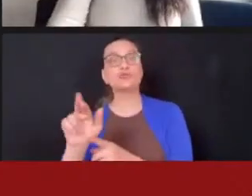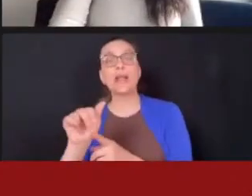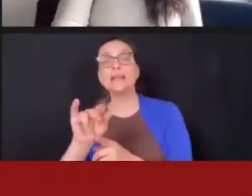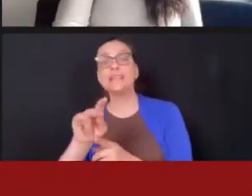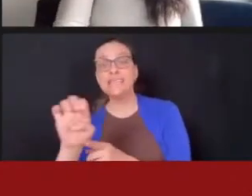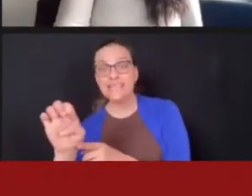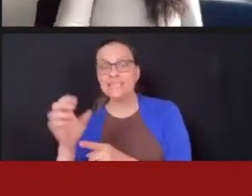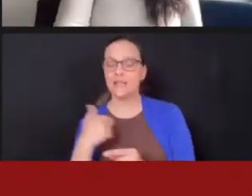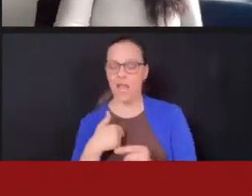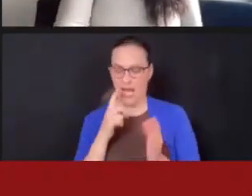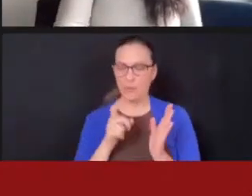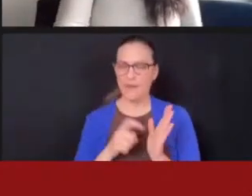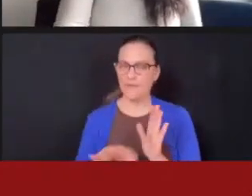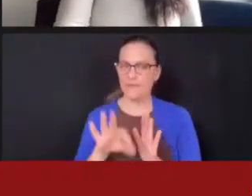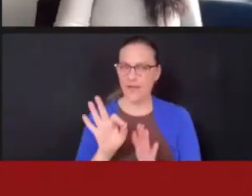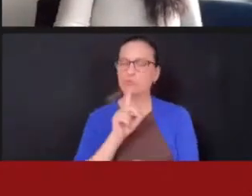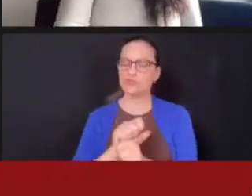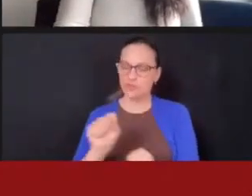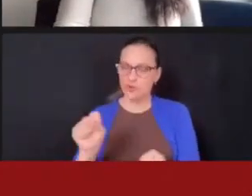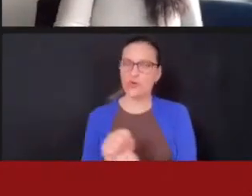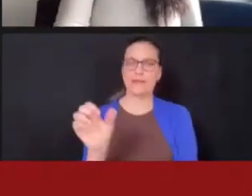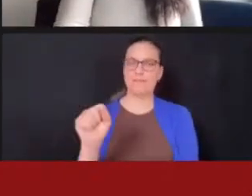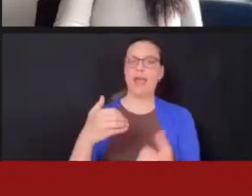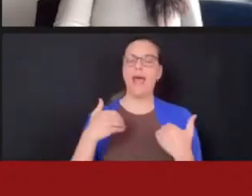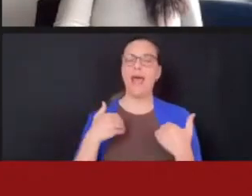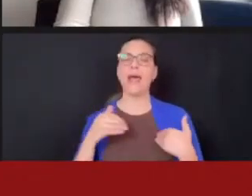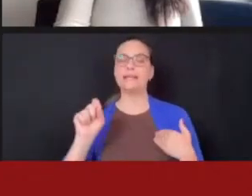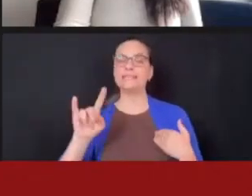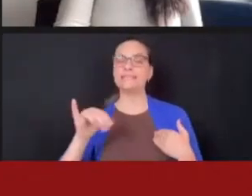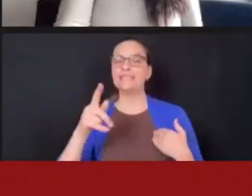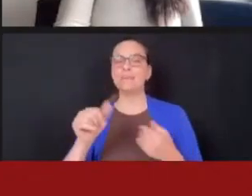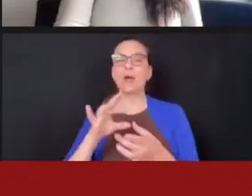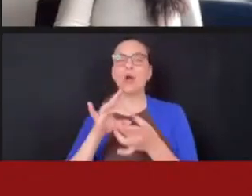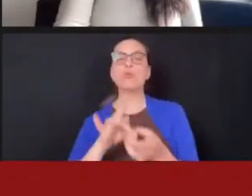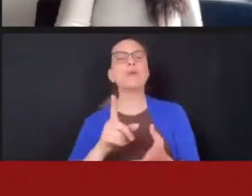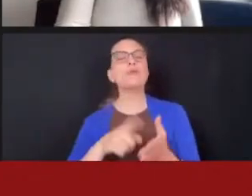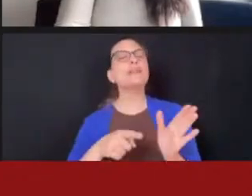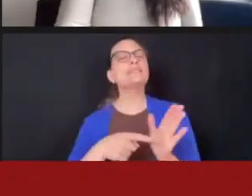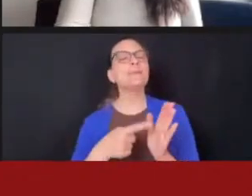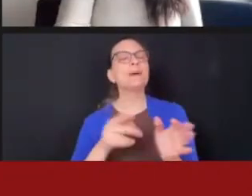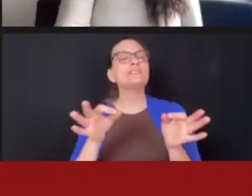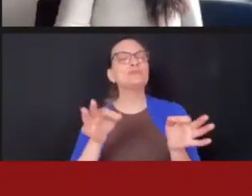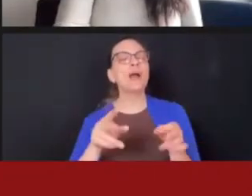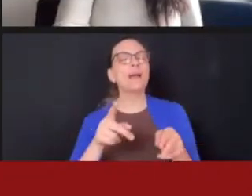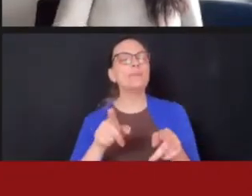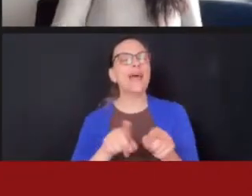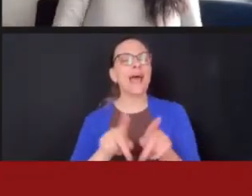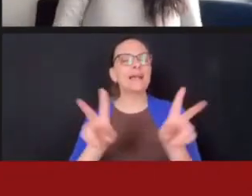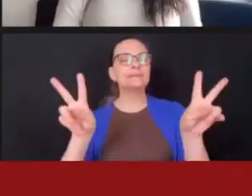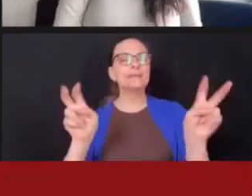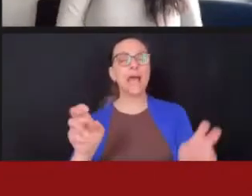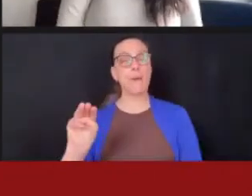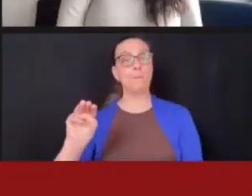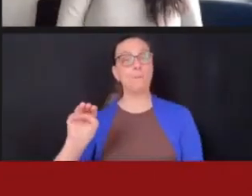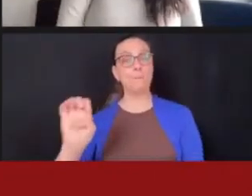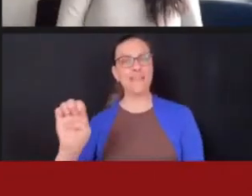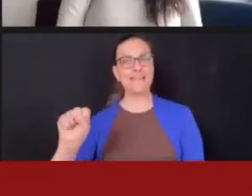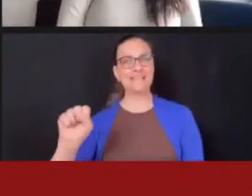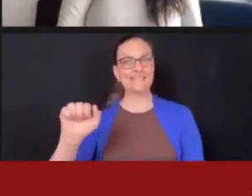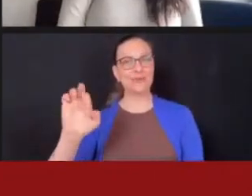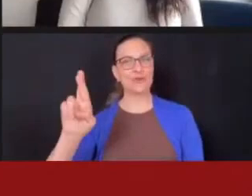stigma against what's sometimes described as me search, or research that is related to some aspect of your